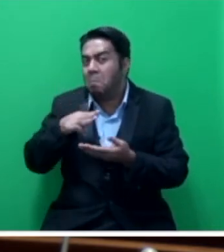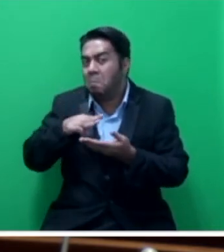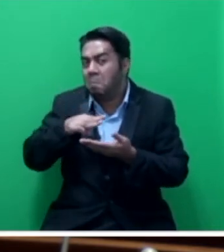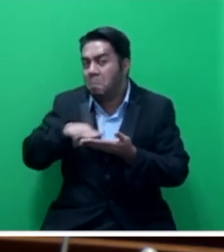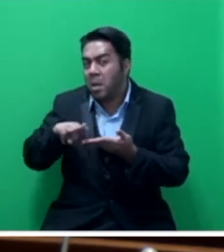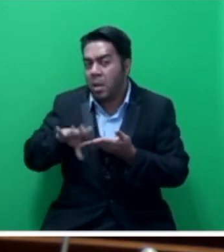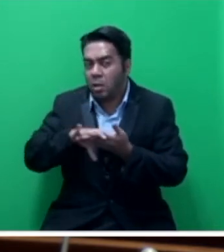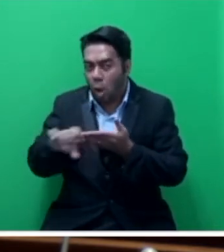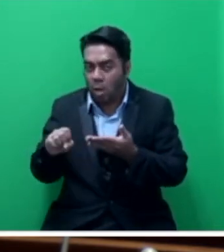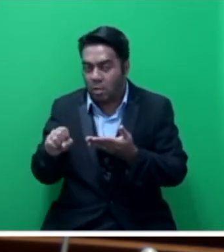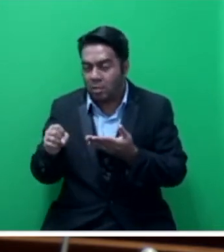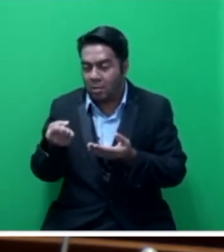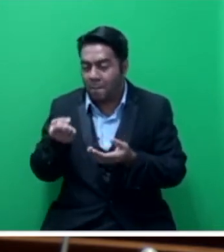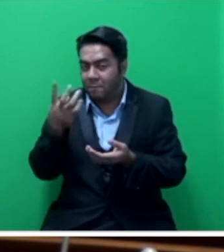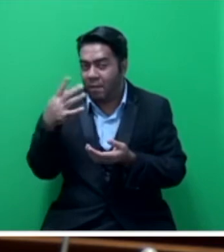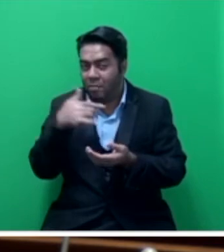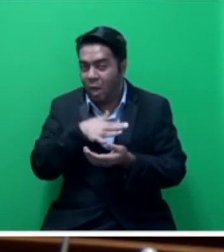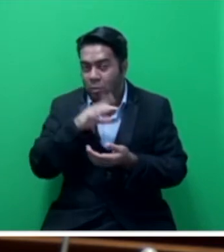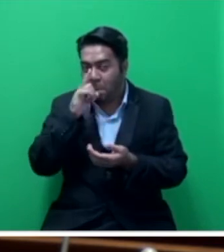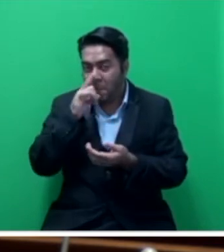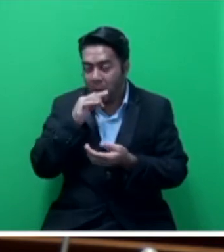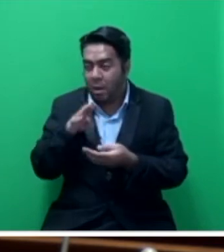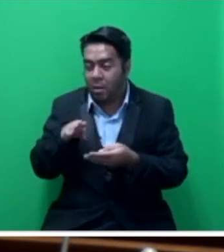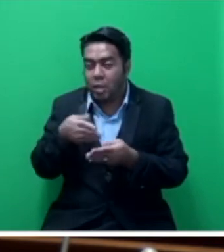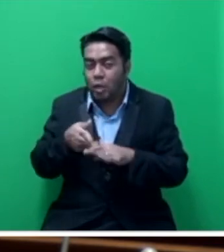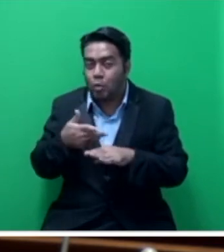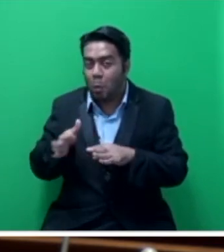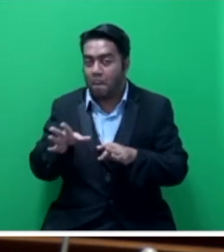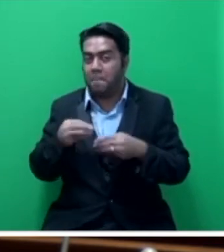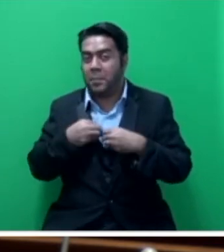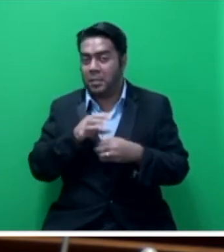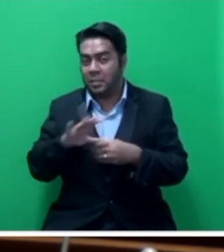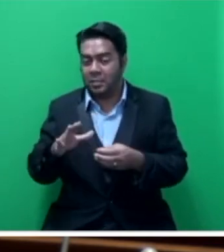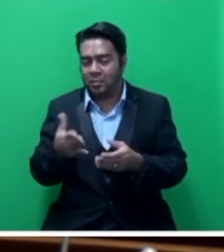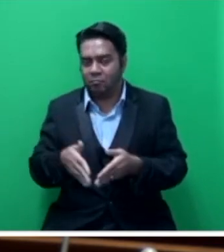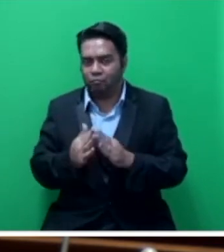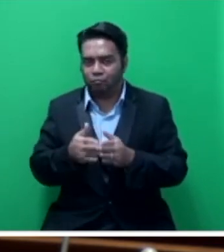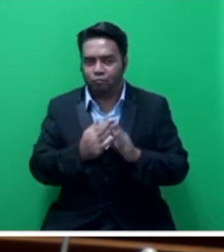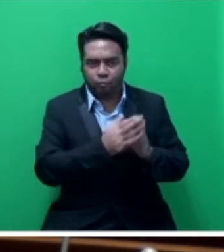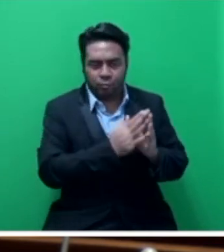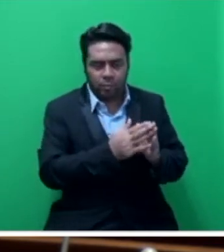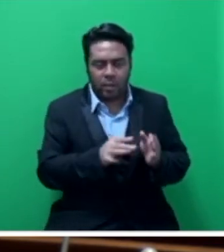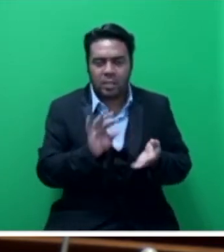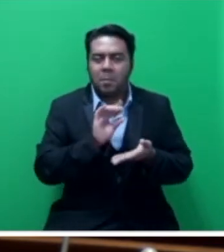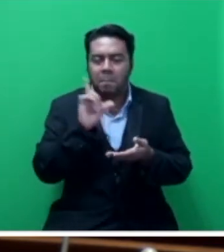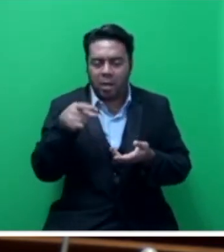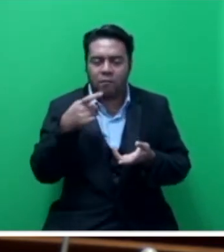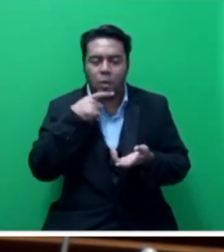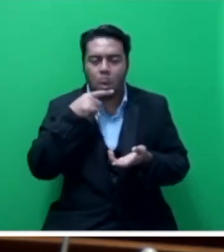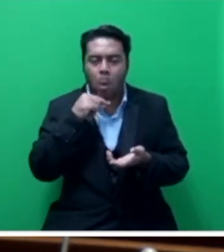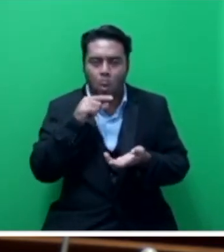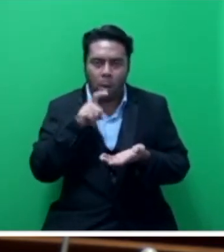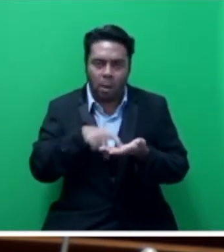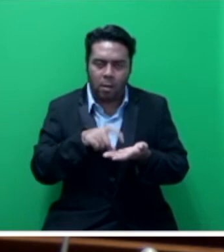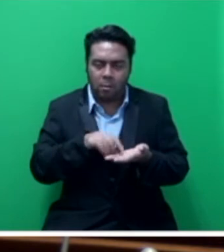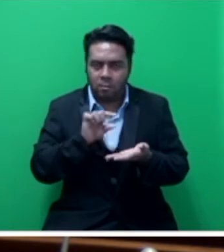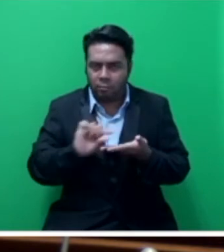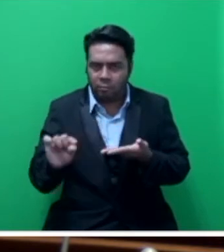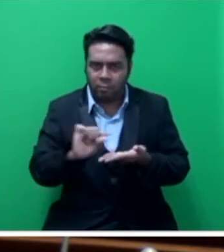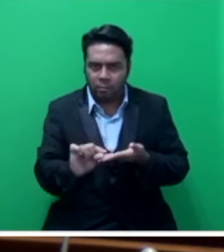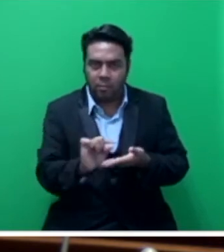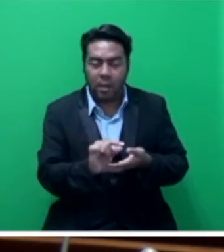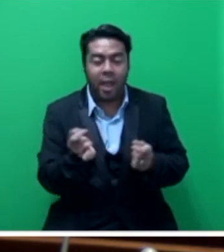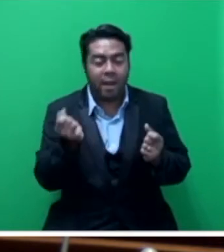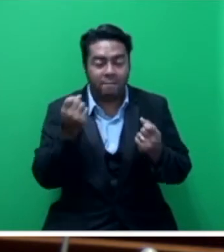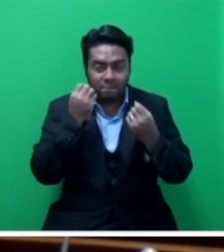than 5,500 MSMEs as part of the MSME concessional loan. Our hand-holding, advisory